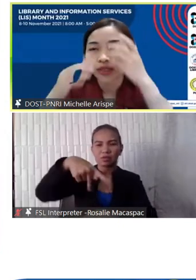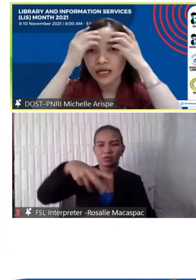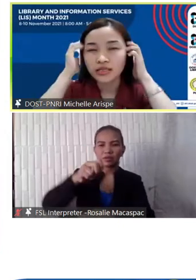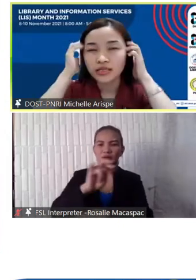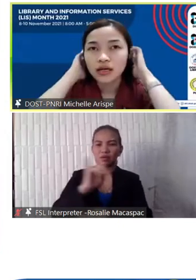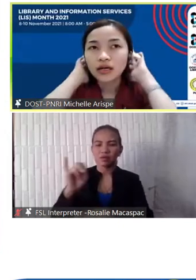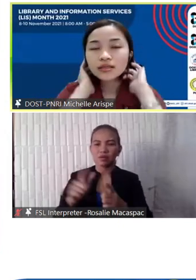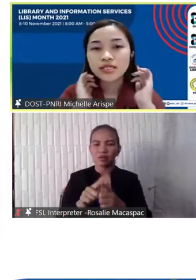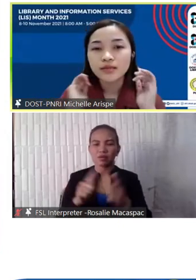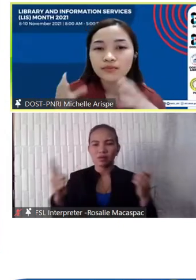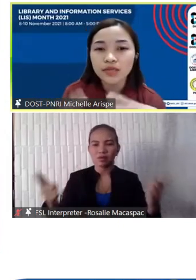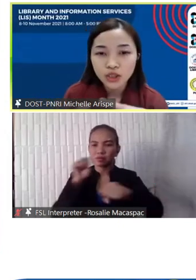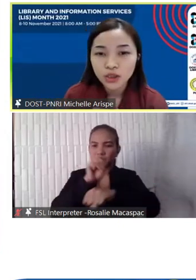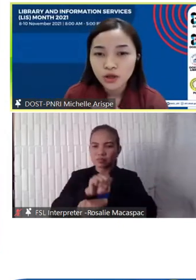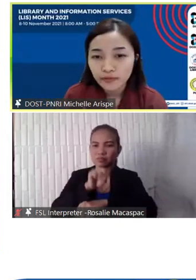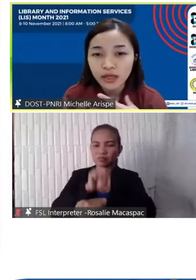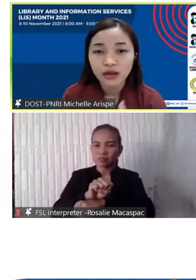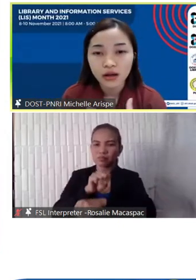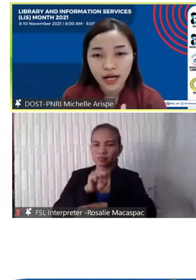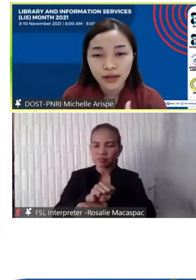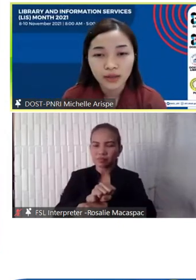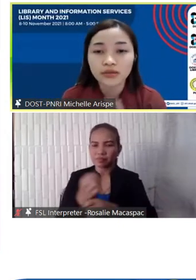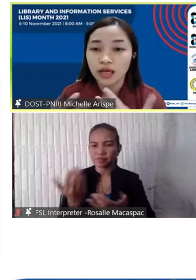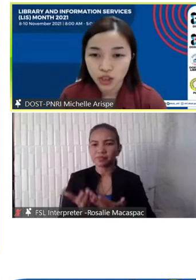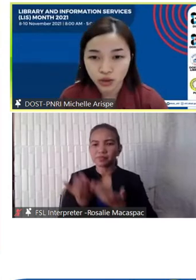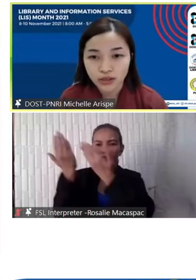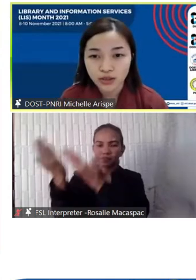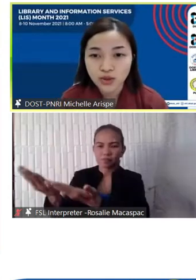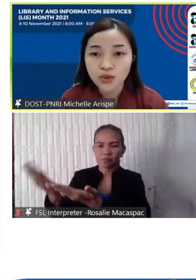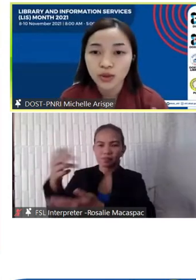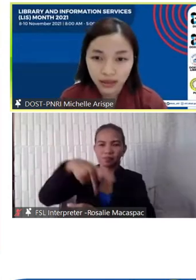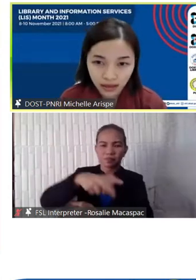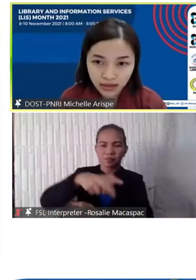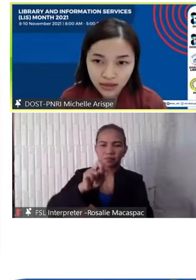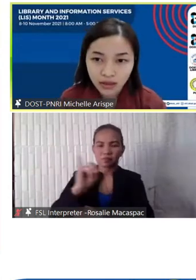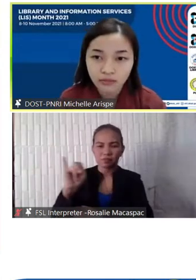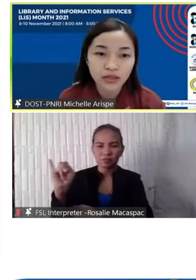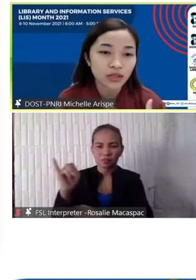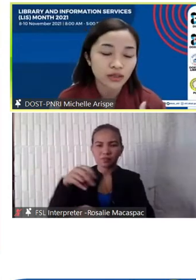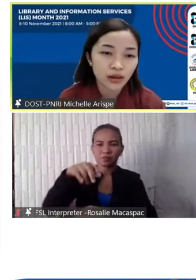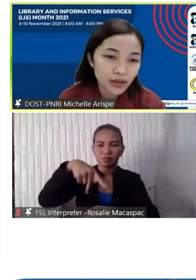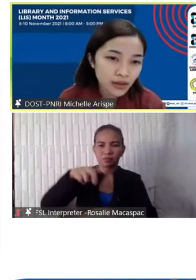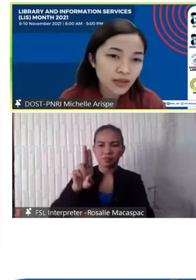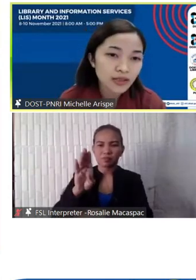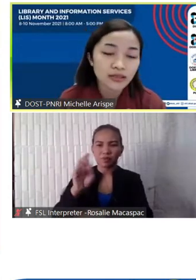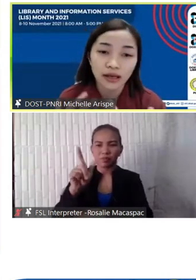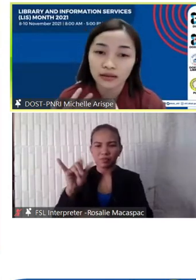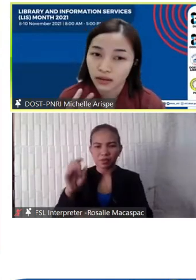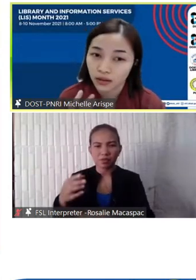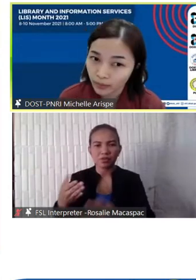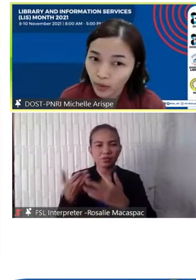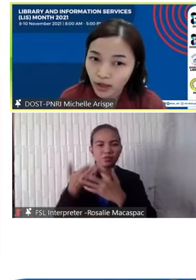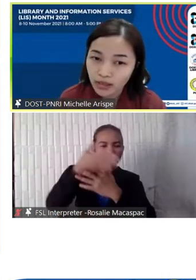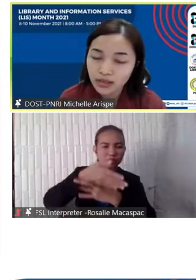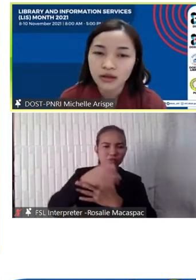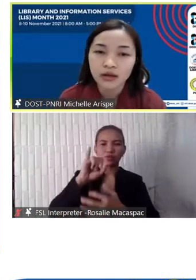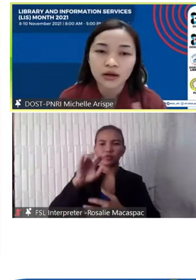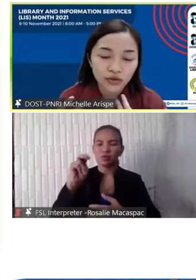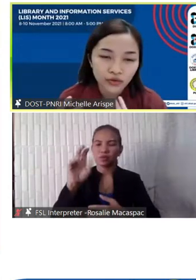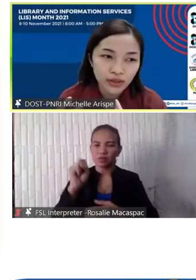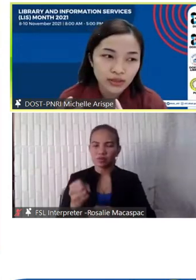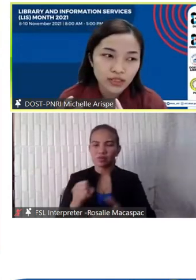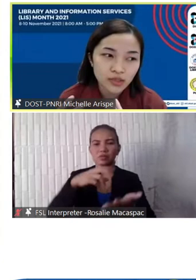job is the submission of PNRI publications to INIS. mga journal articles, technical